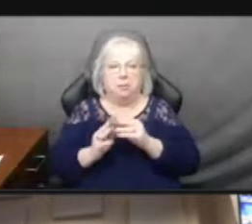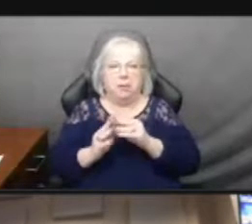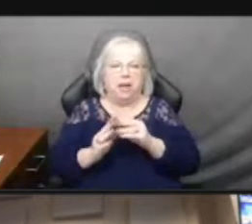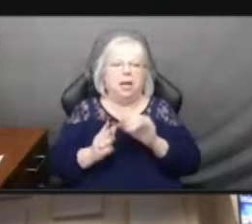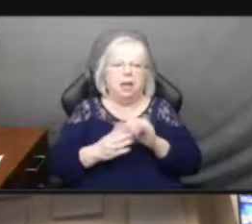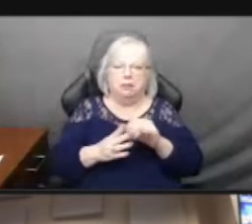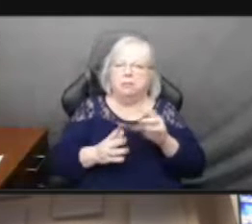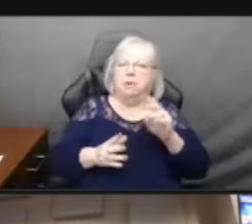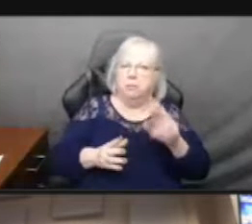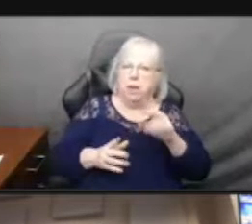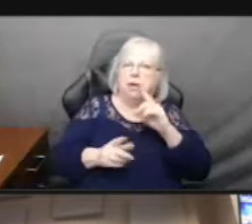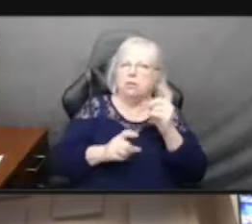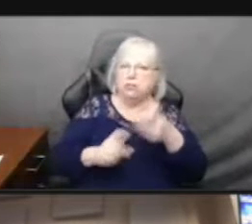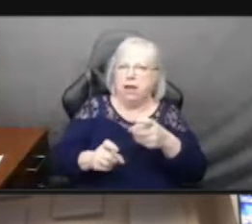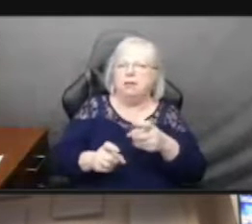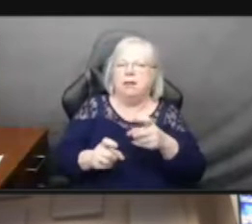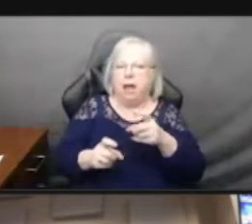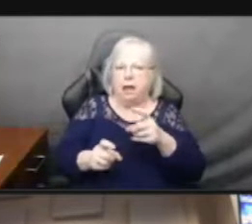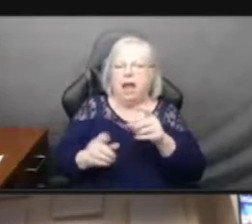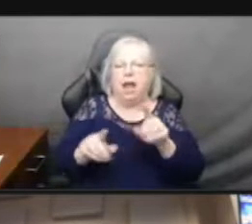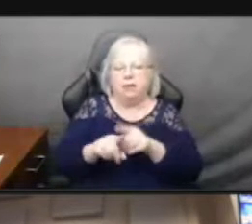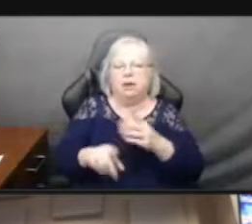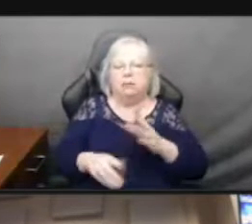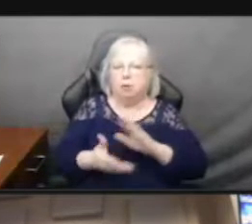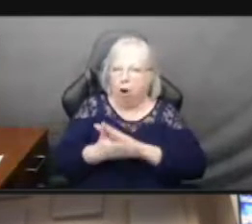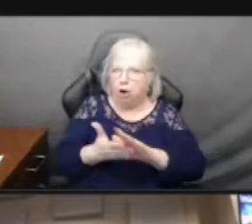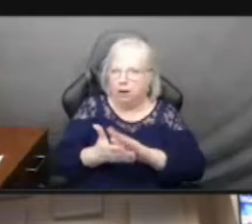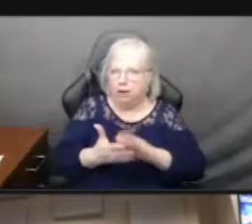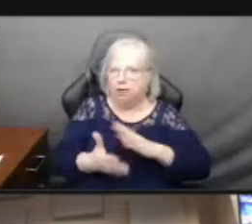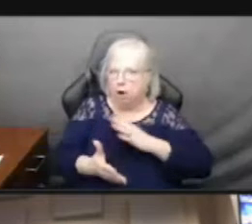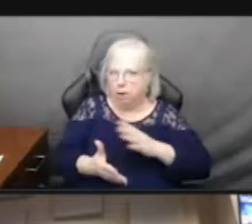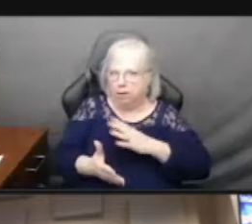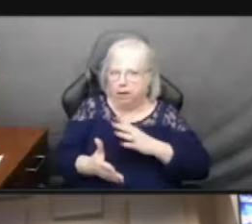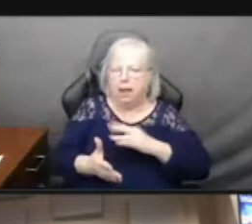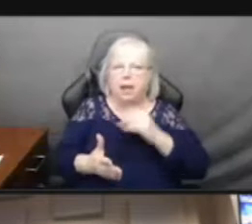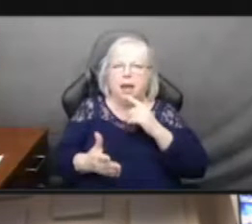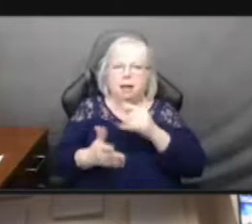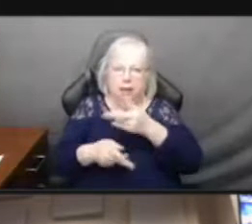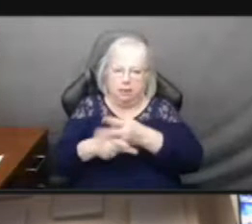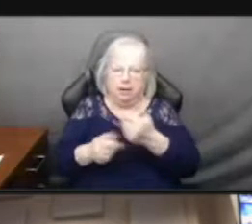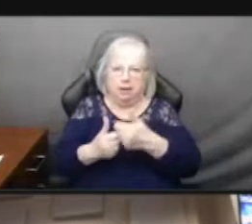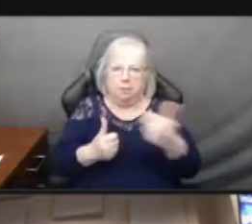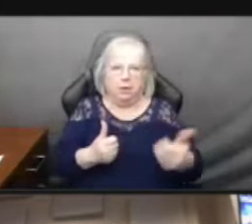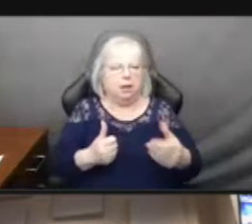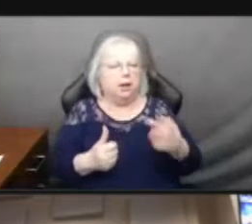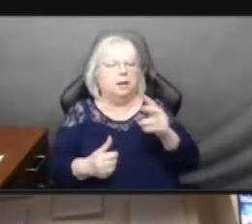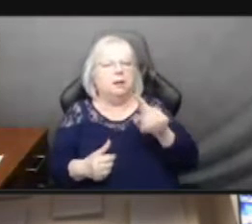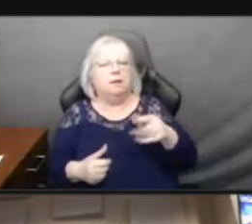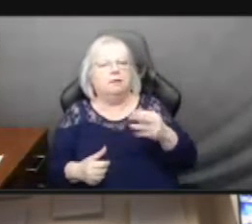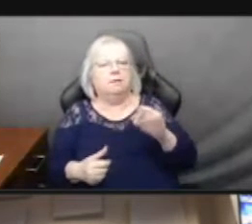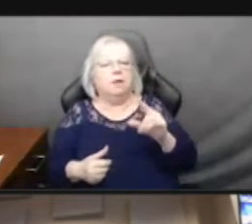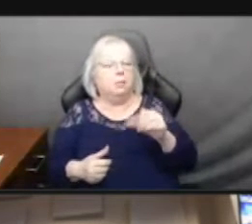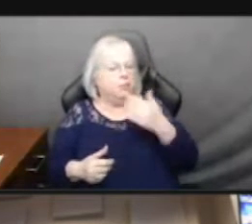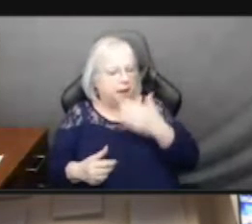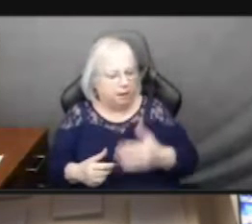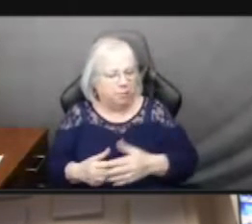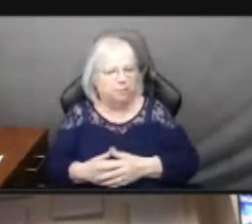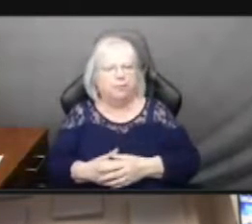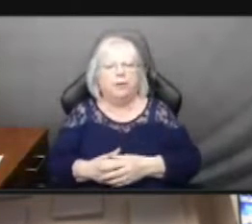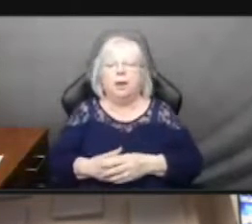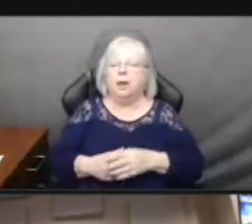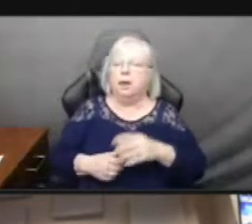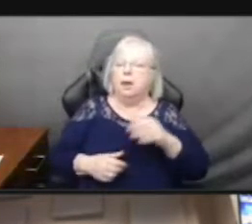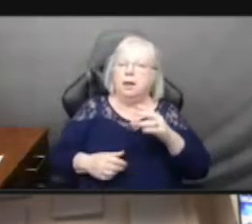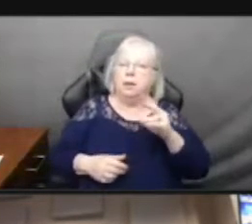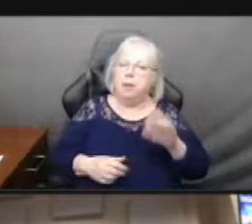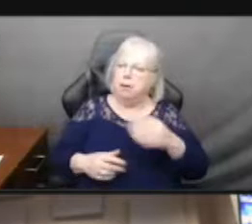courtesy and heard separately. Okay, understood. Thank you, parliamentarian. Mr. Parliamentarian, I was not aware of that.